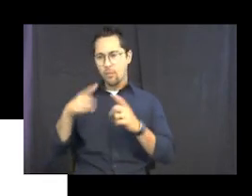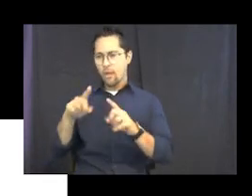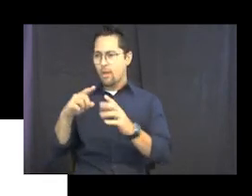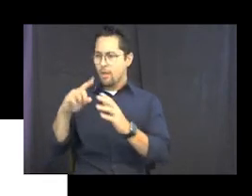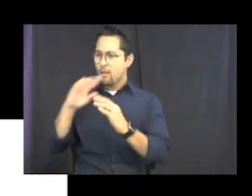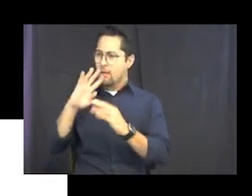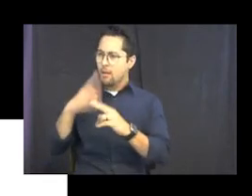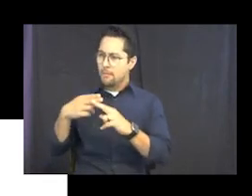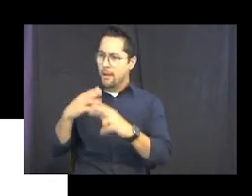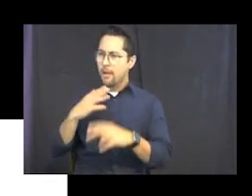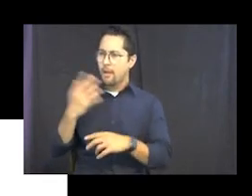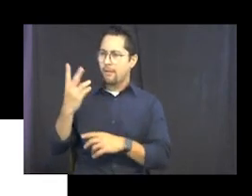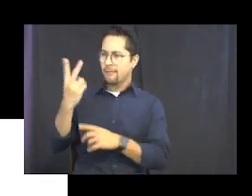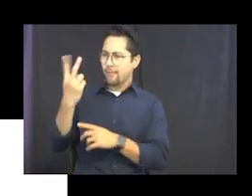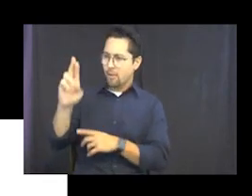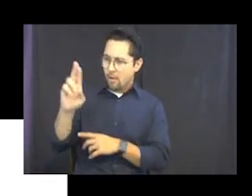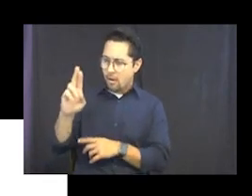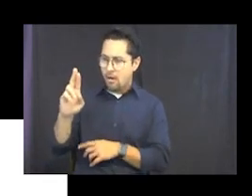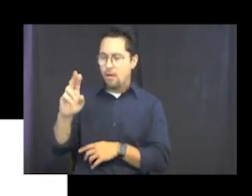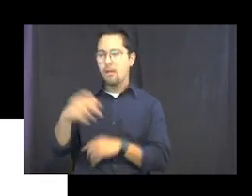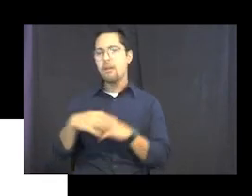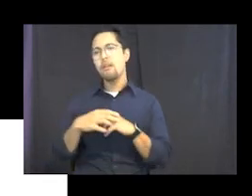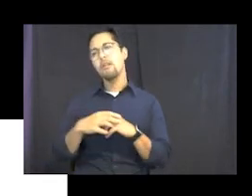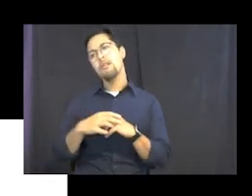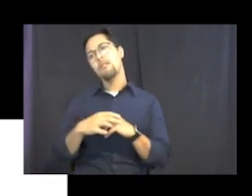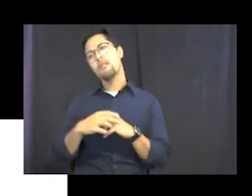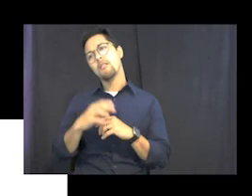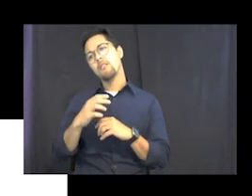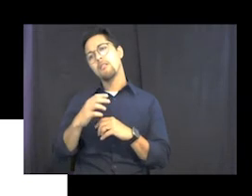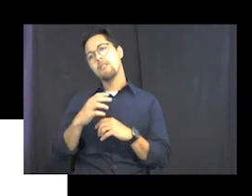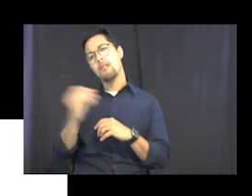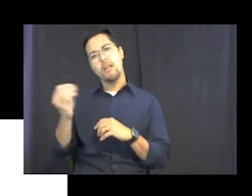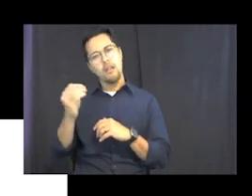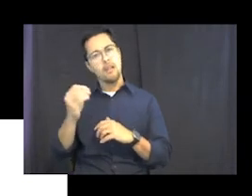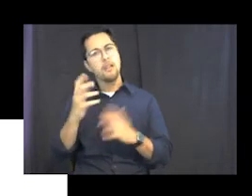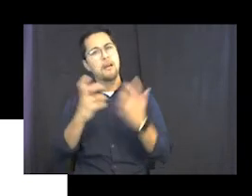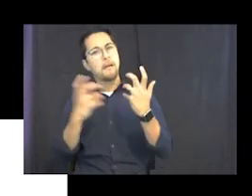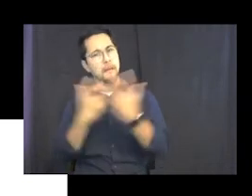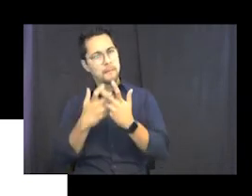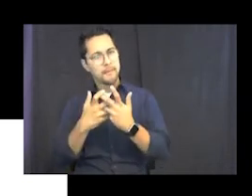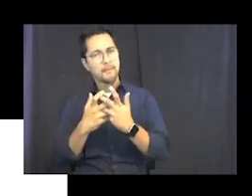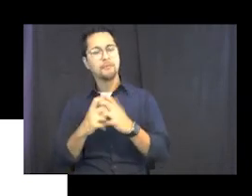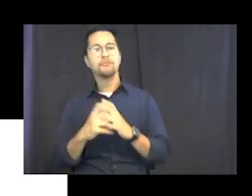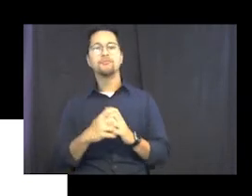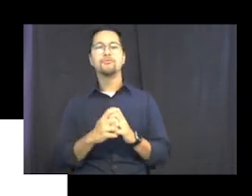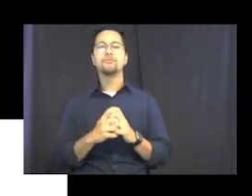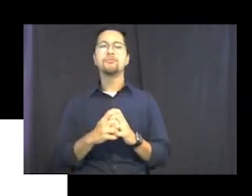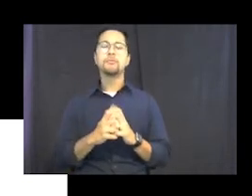the vocational rehabilitations and the accommodations.